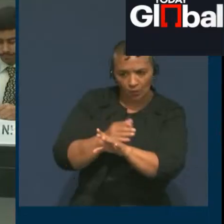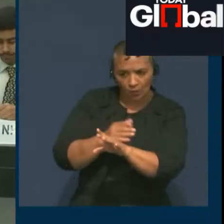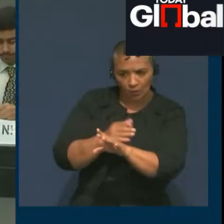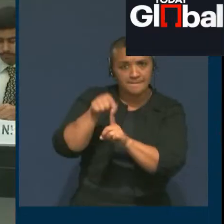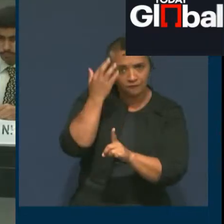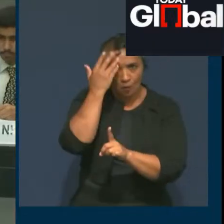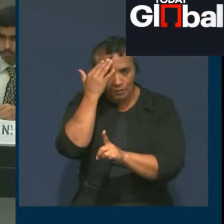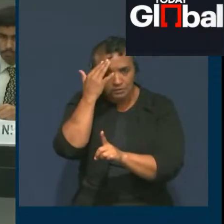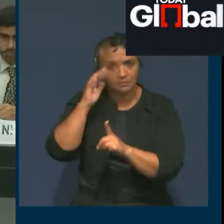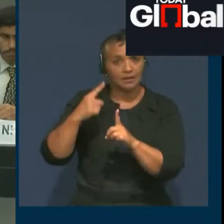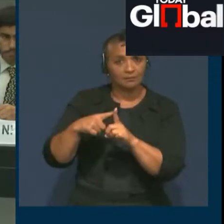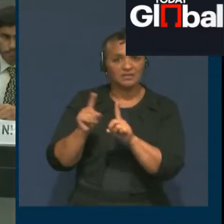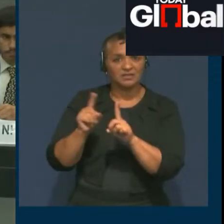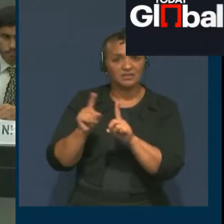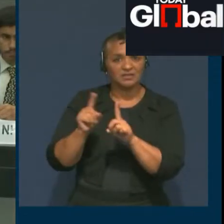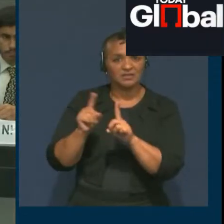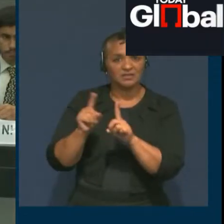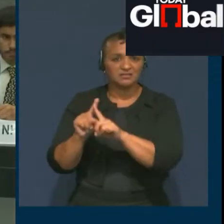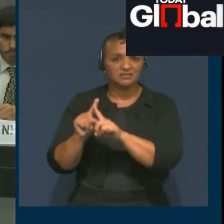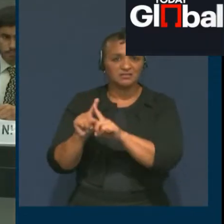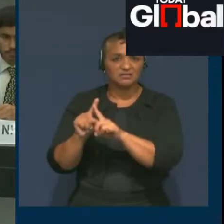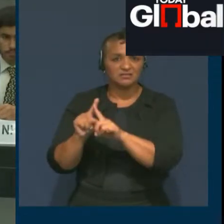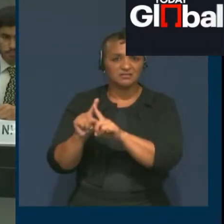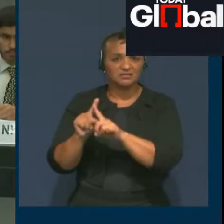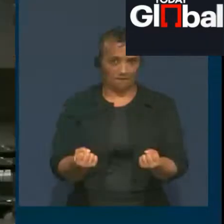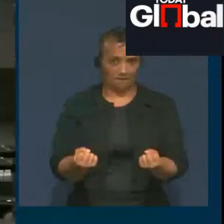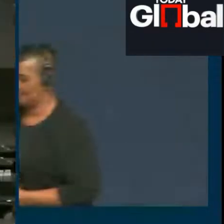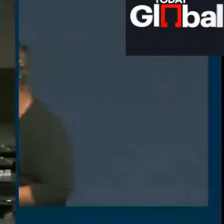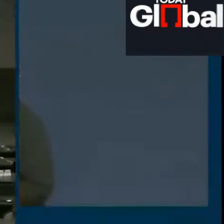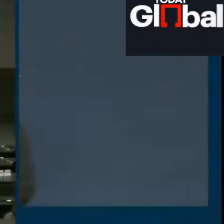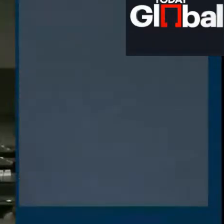the authorities concerned.